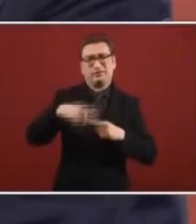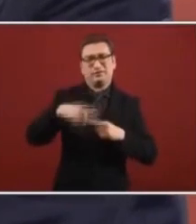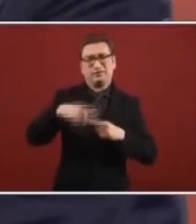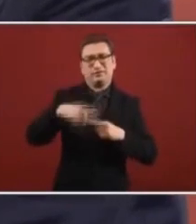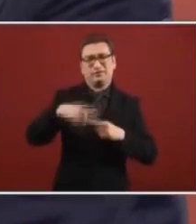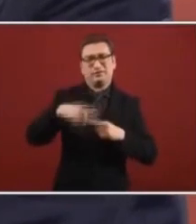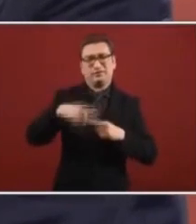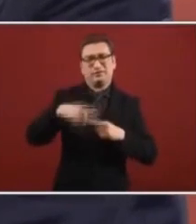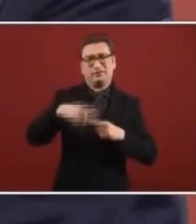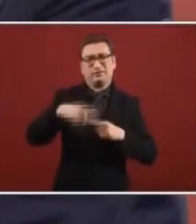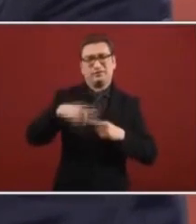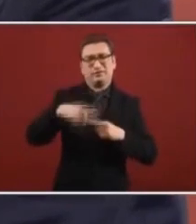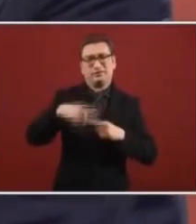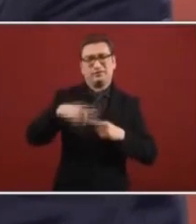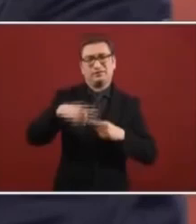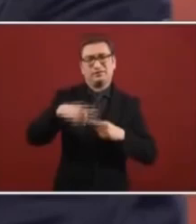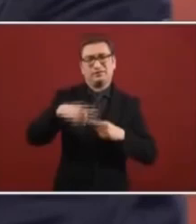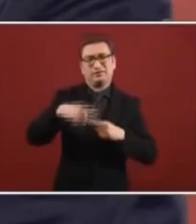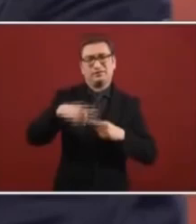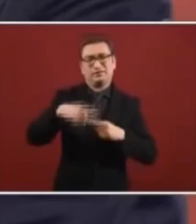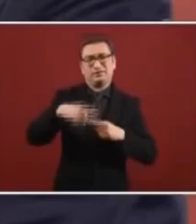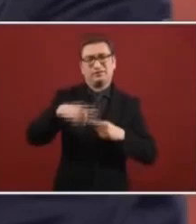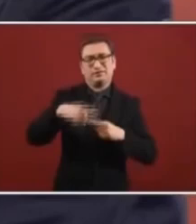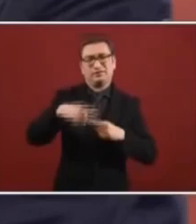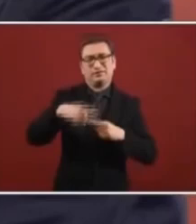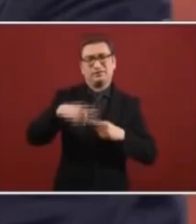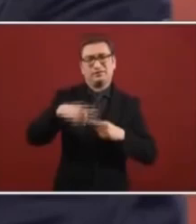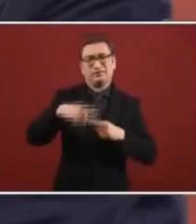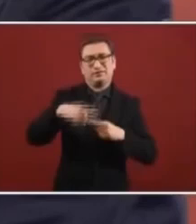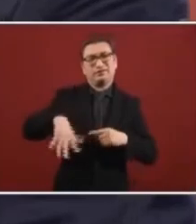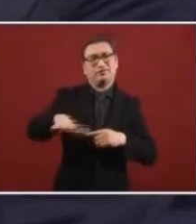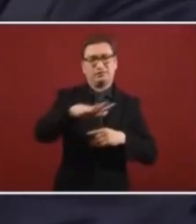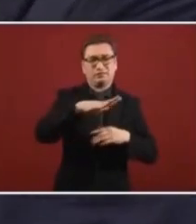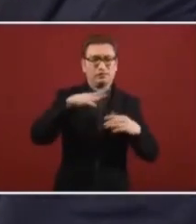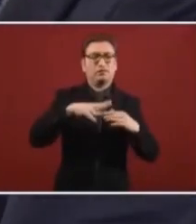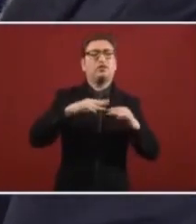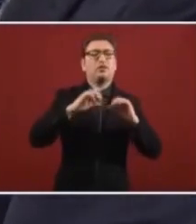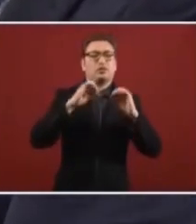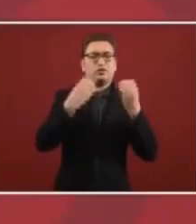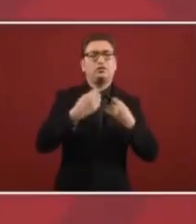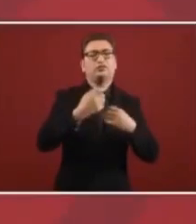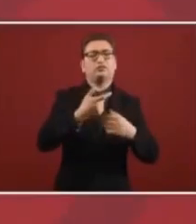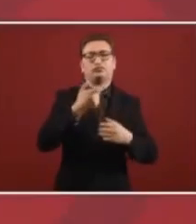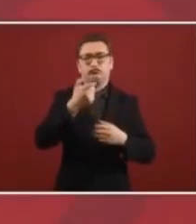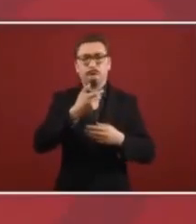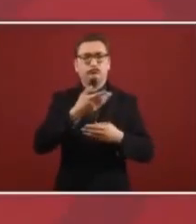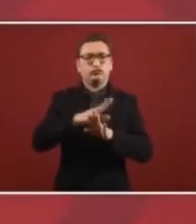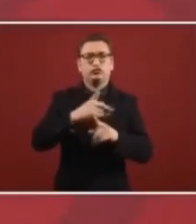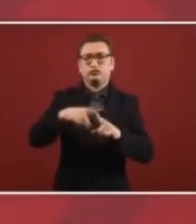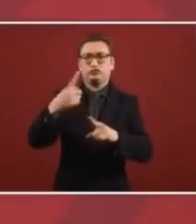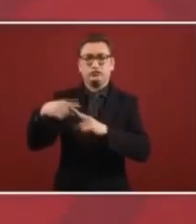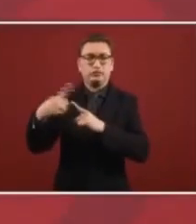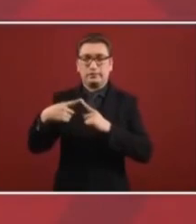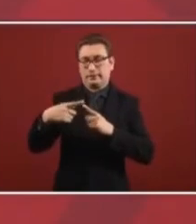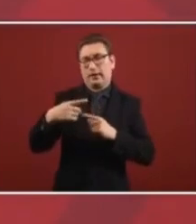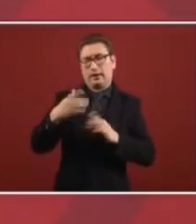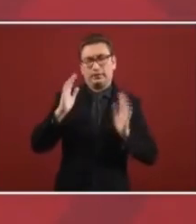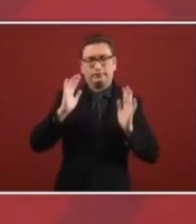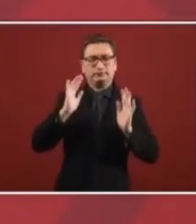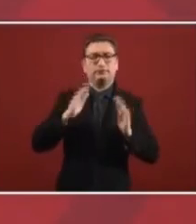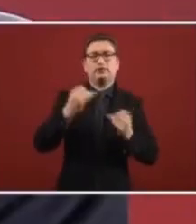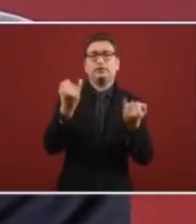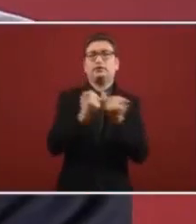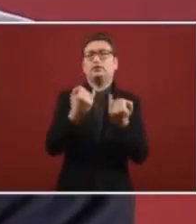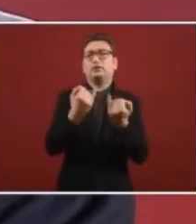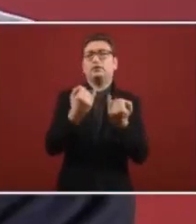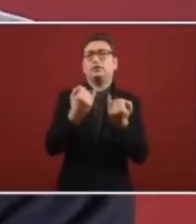taken by the financial companies themselves, y sobre todo and above las all, decisiones que toma el